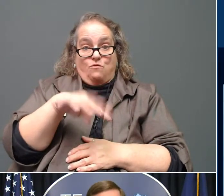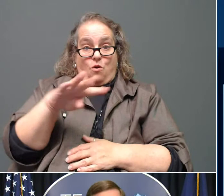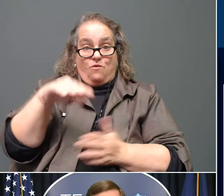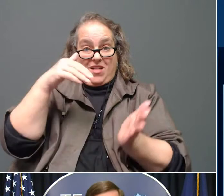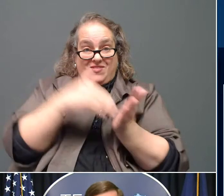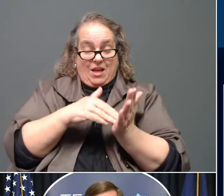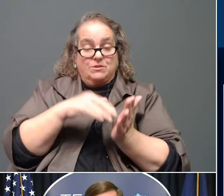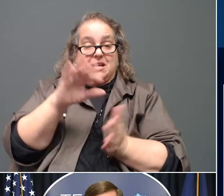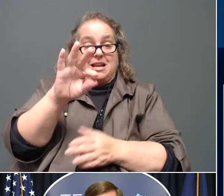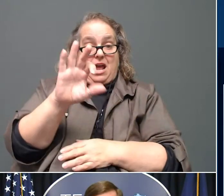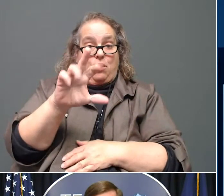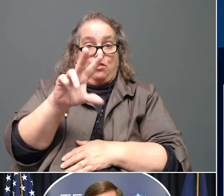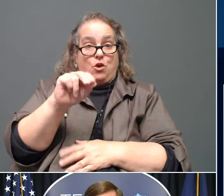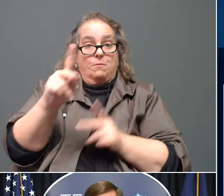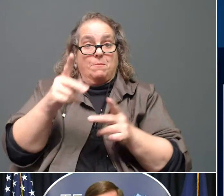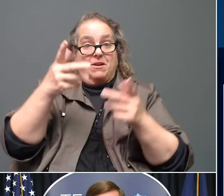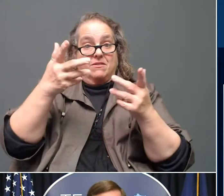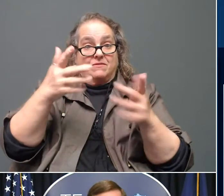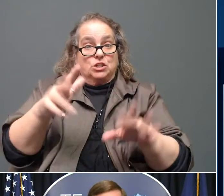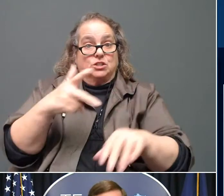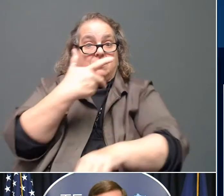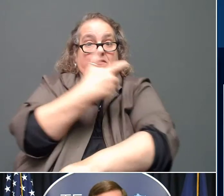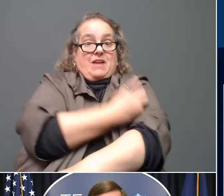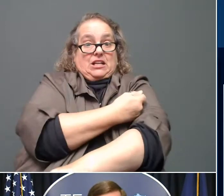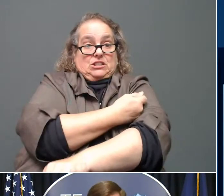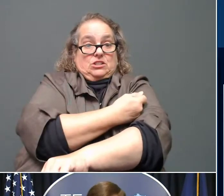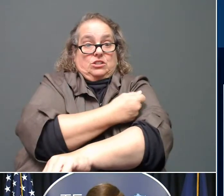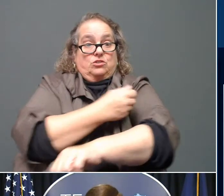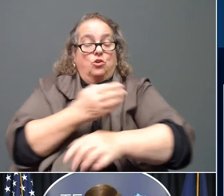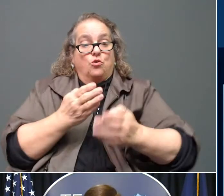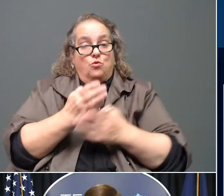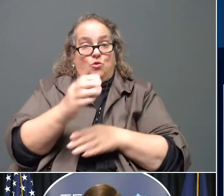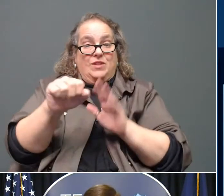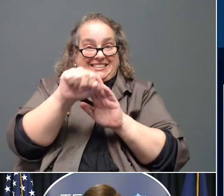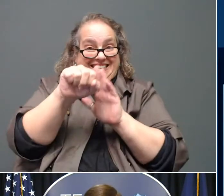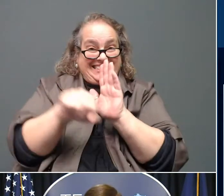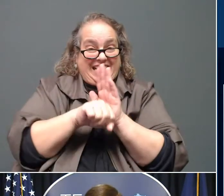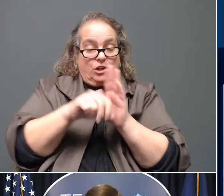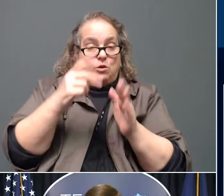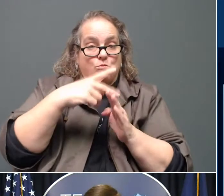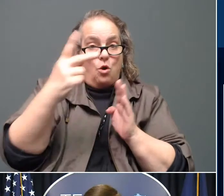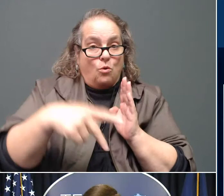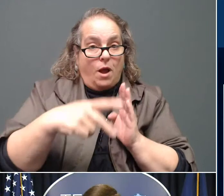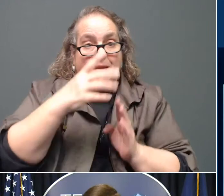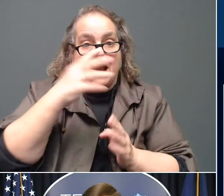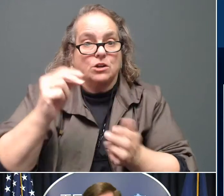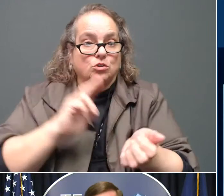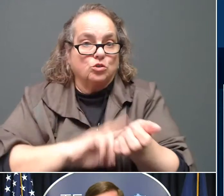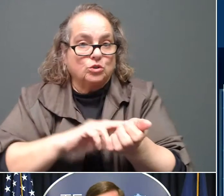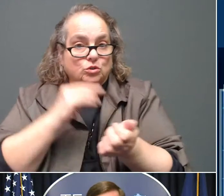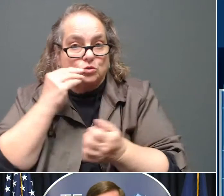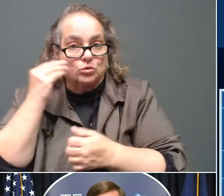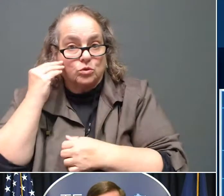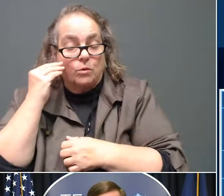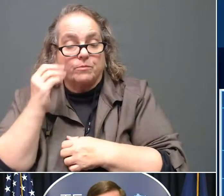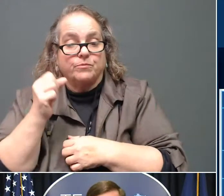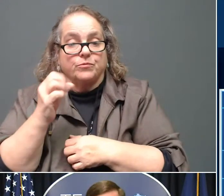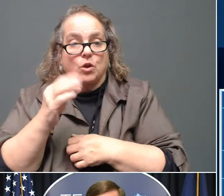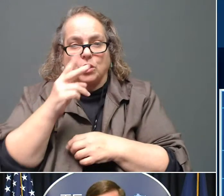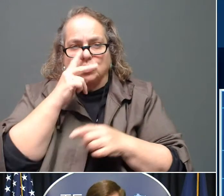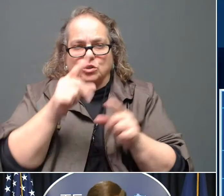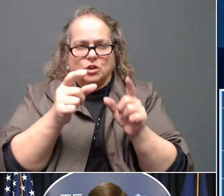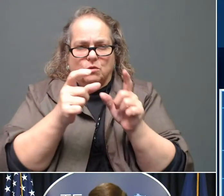444,930 people vaccinated just through the state program and the long-term care program. So let's look at the breakdown